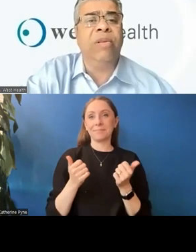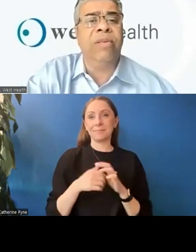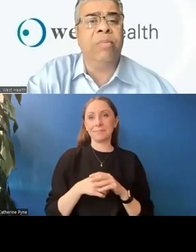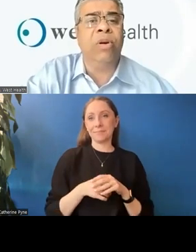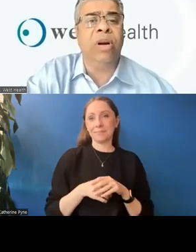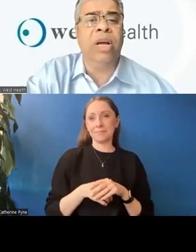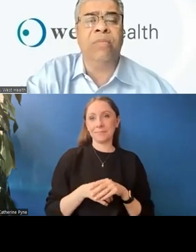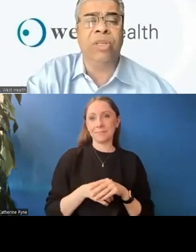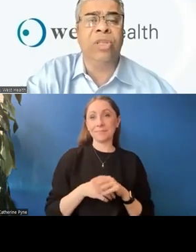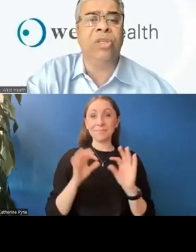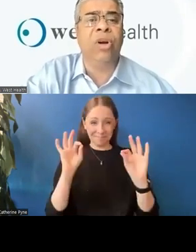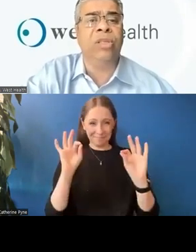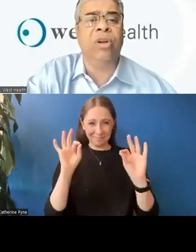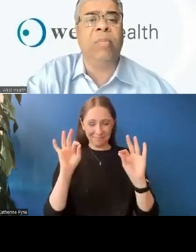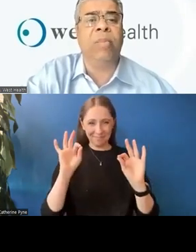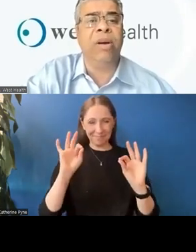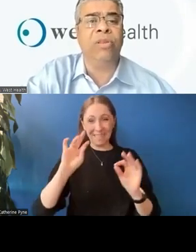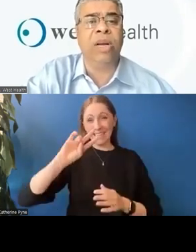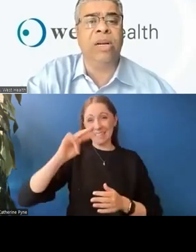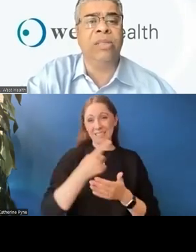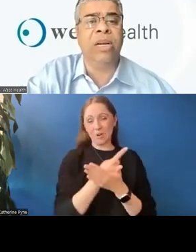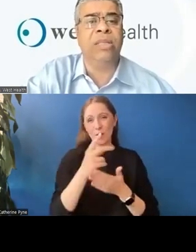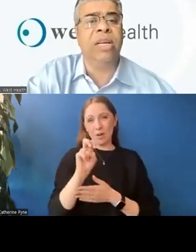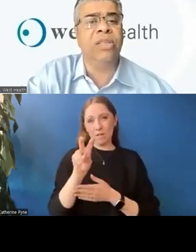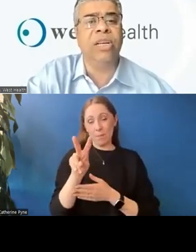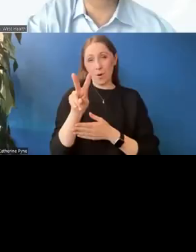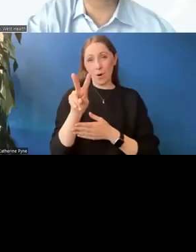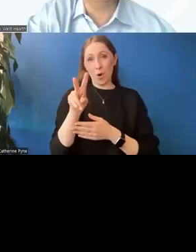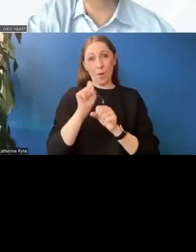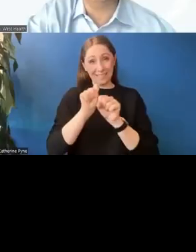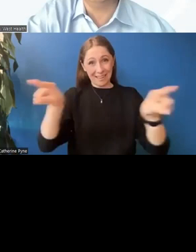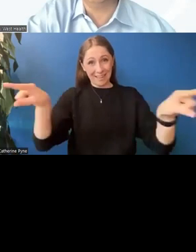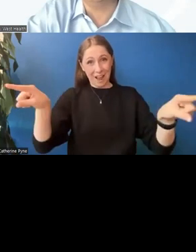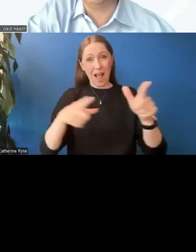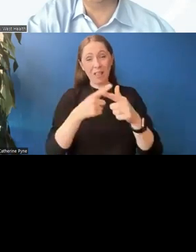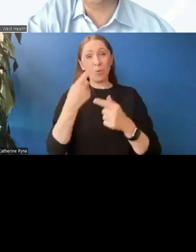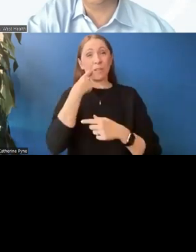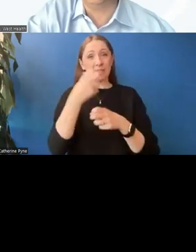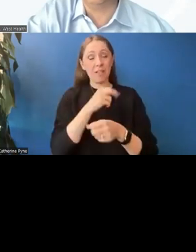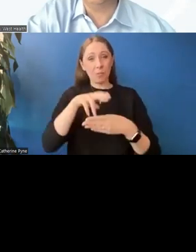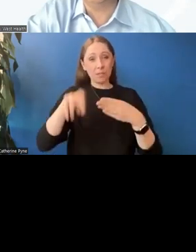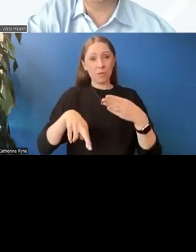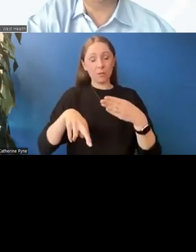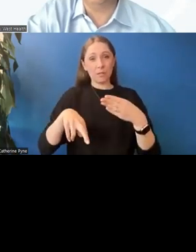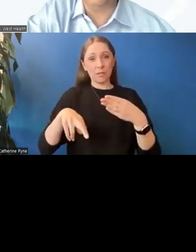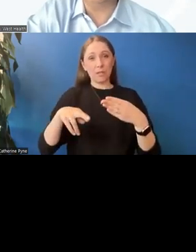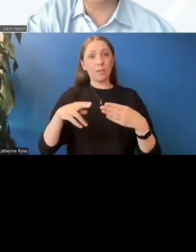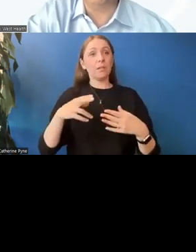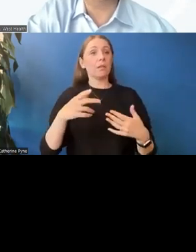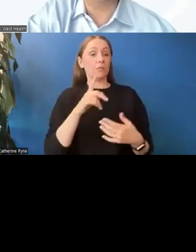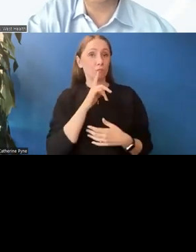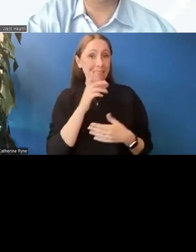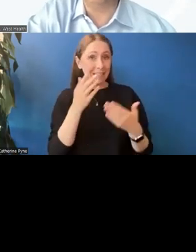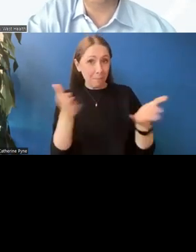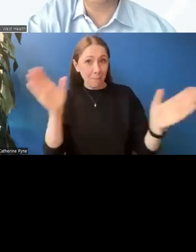second week of November, and we just got the top line results. And it's essentially a survey of older adults in California, really a